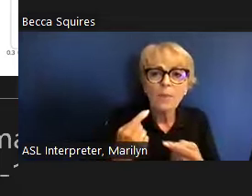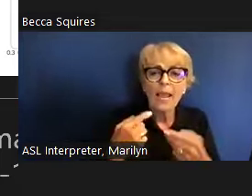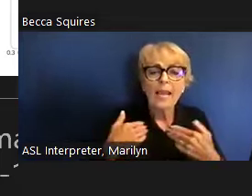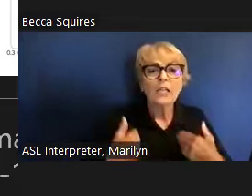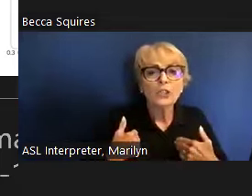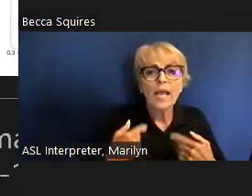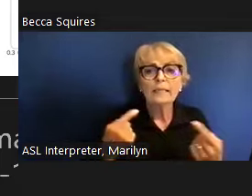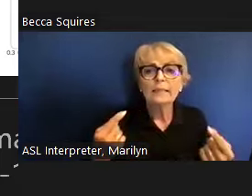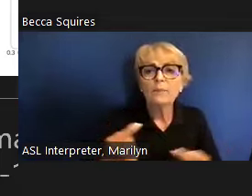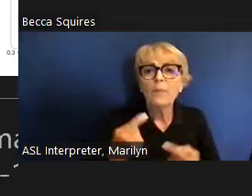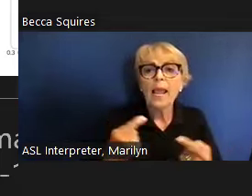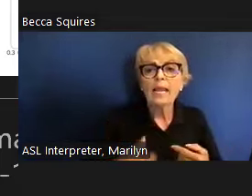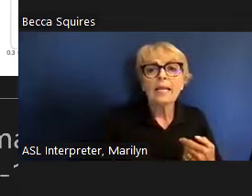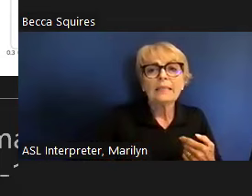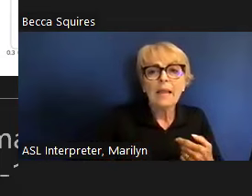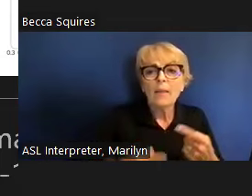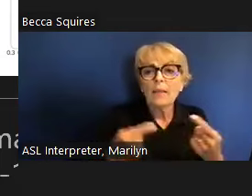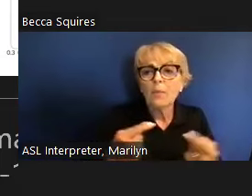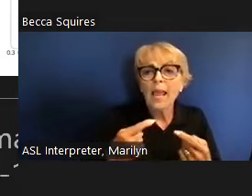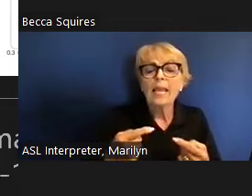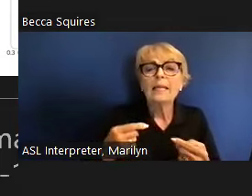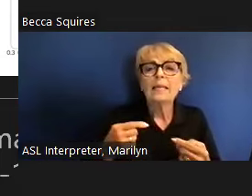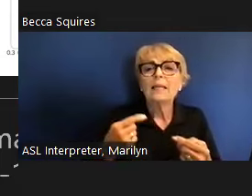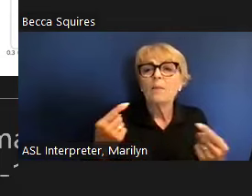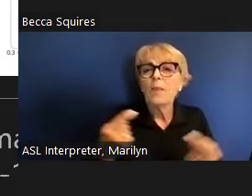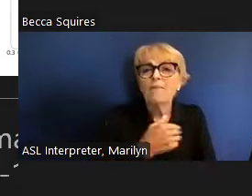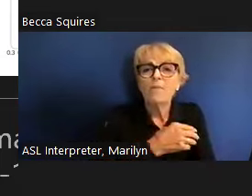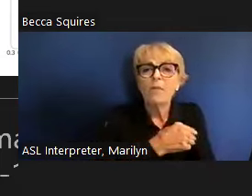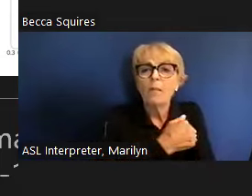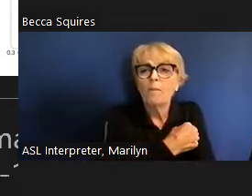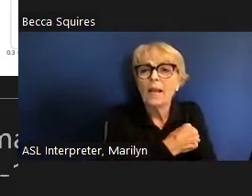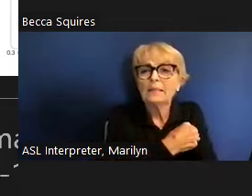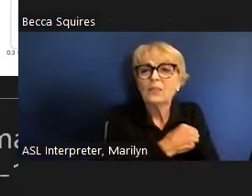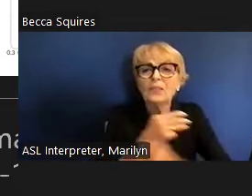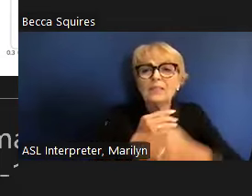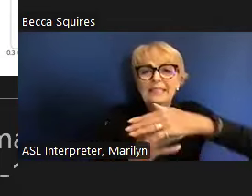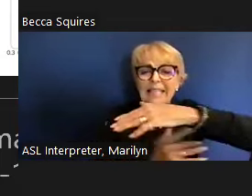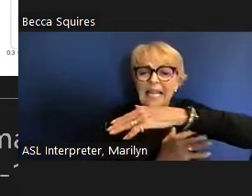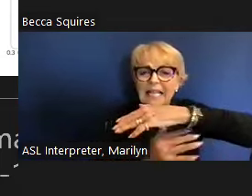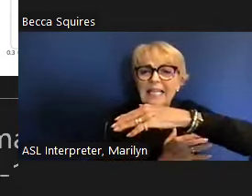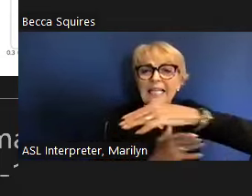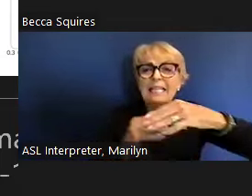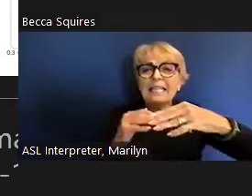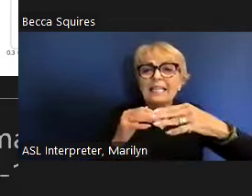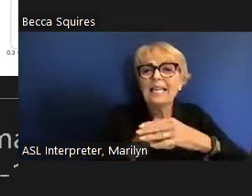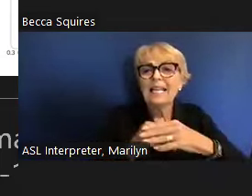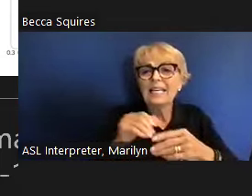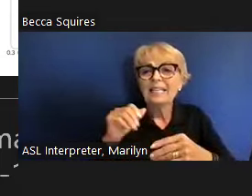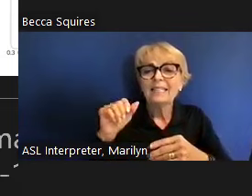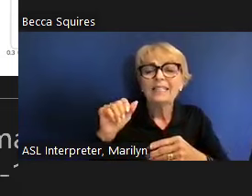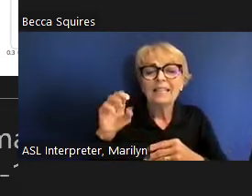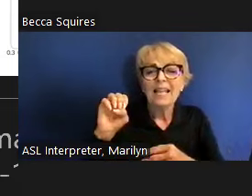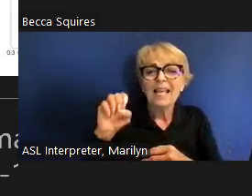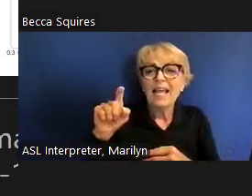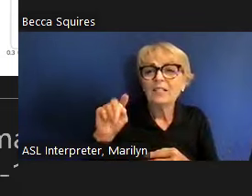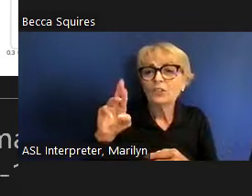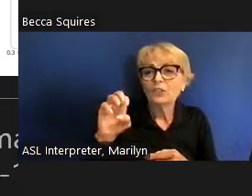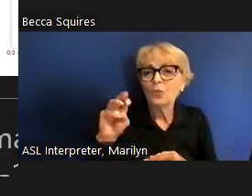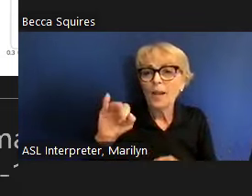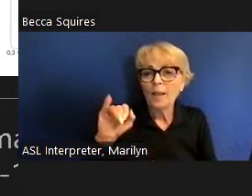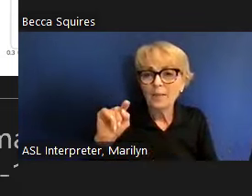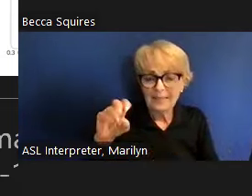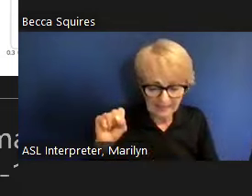stomach pain, painful muscles, tingling in the extremities a little bit. And these are the kind of studies that people were doing, and we